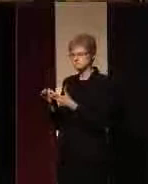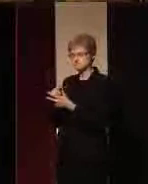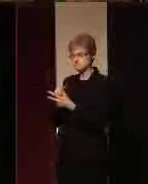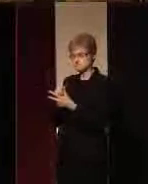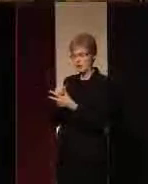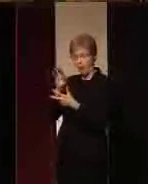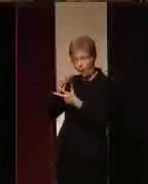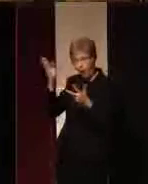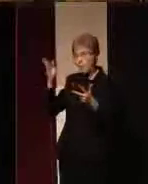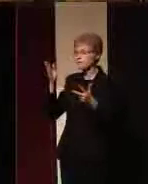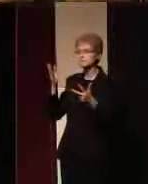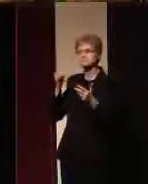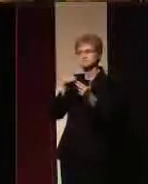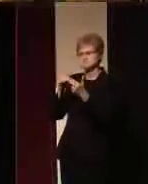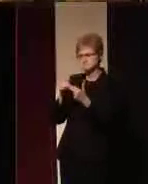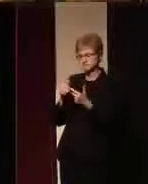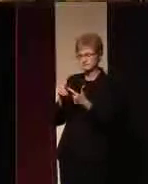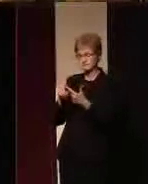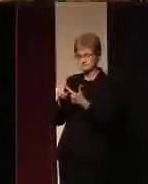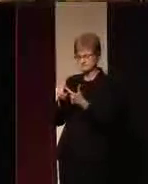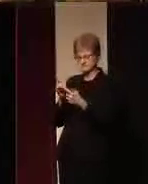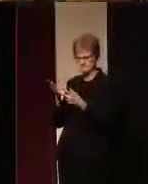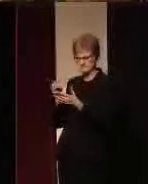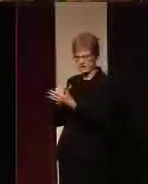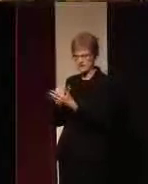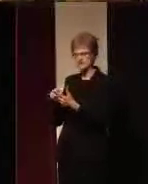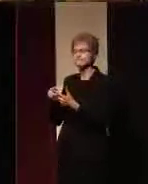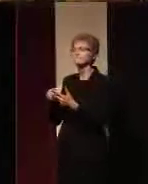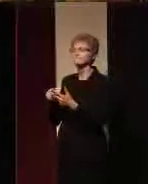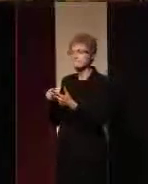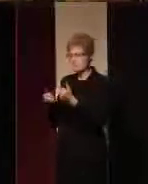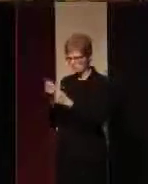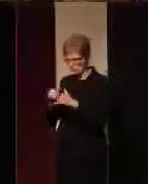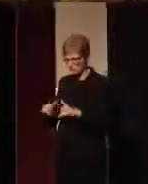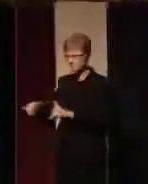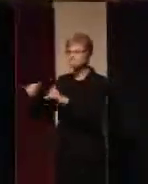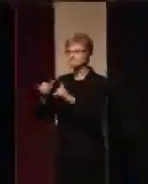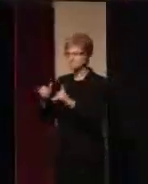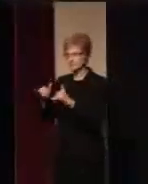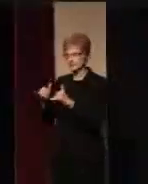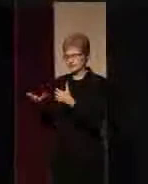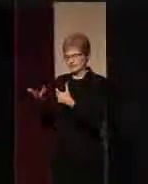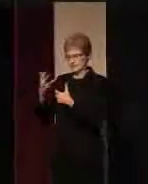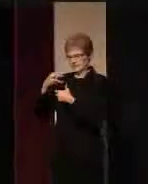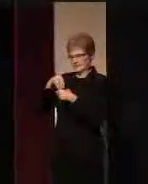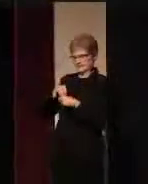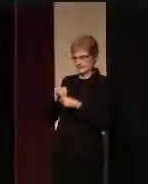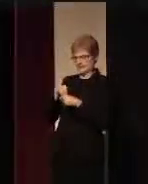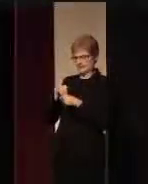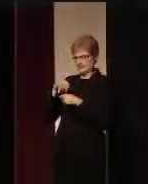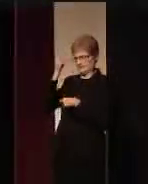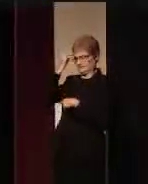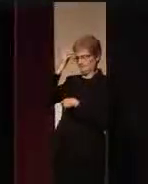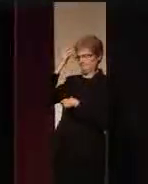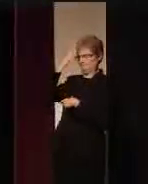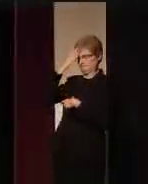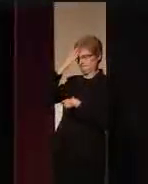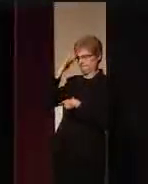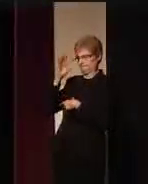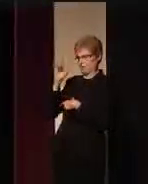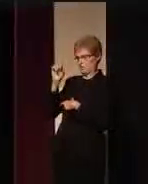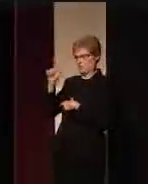and egalitarian, most of us have subliminally absorbed long-standing and widespread cultural messages that affect